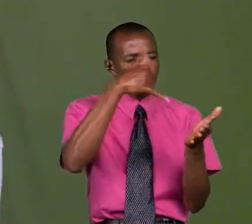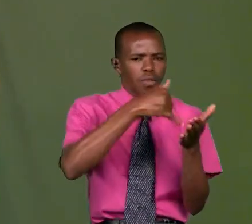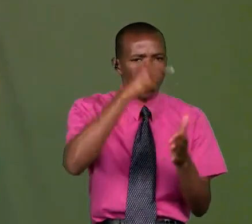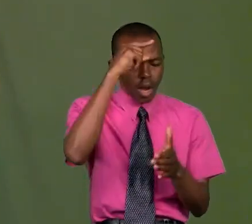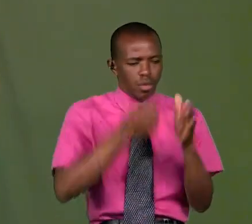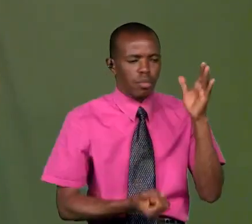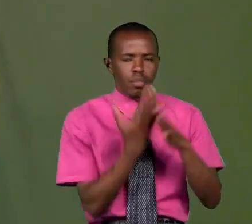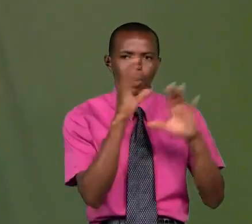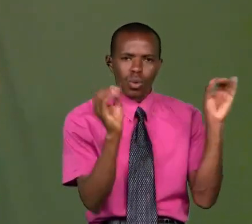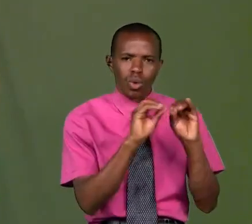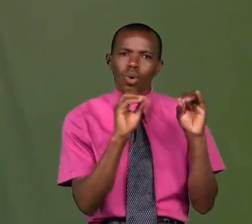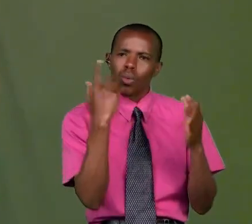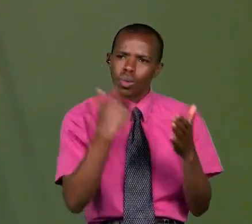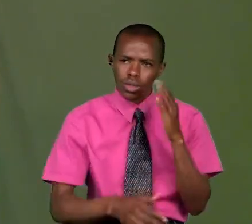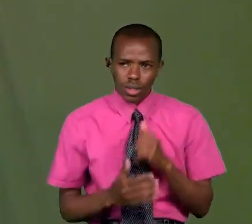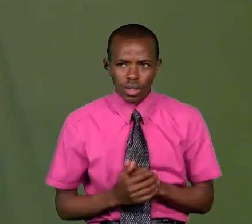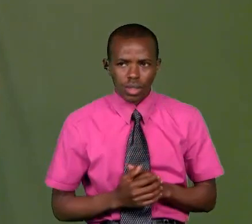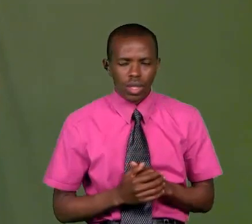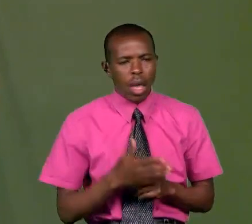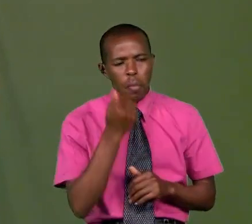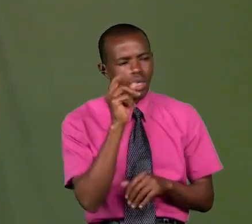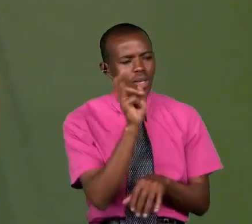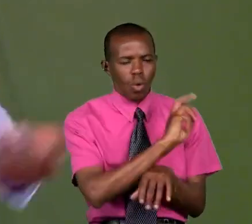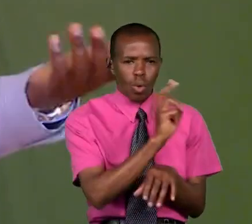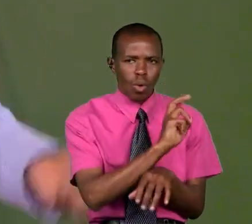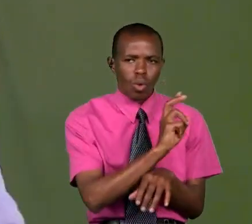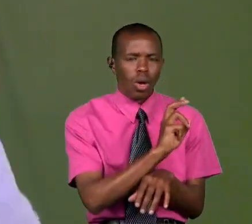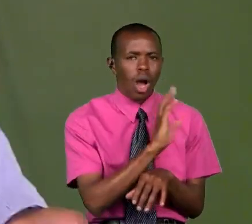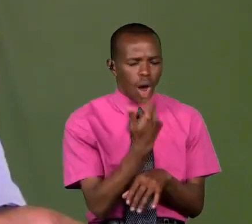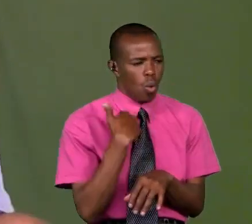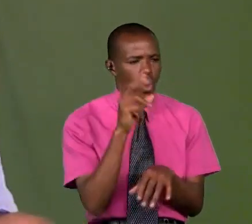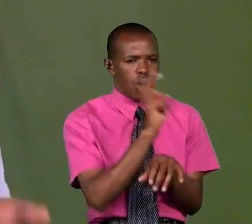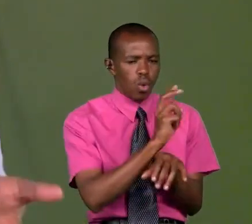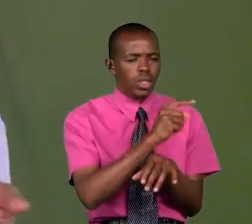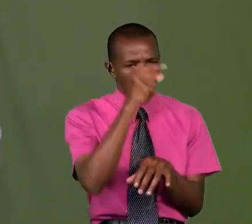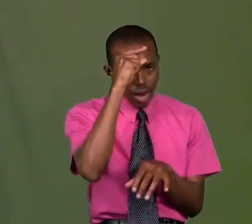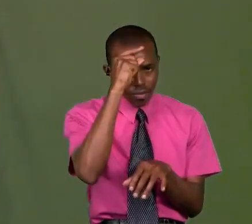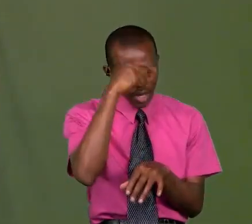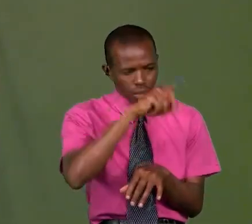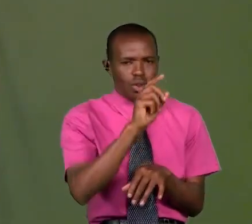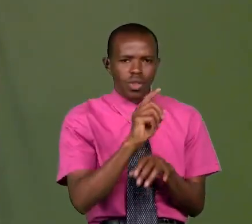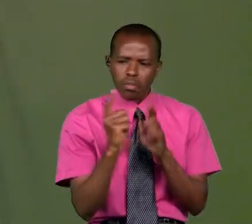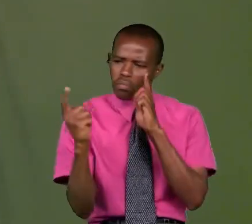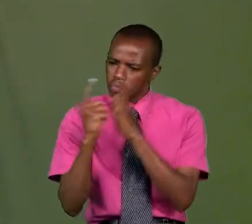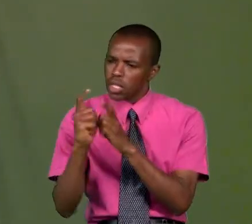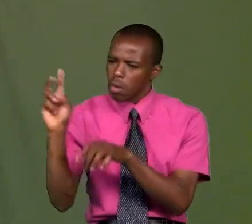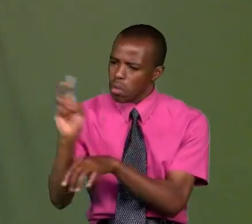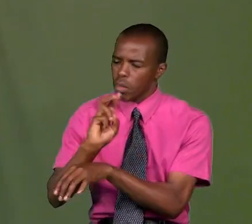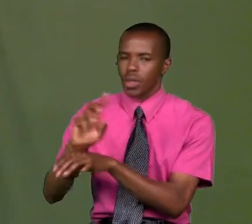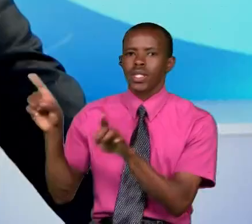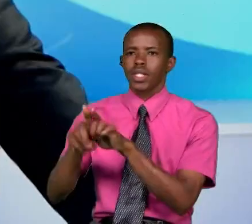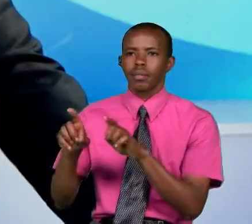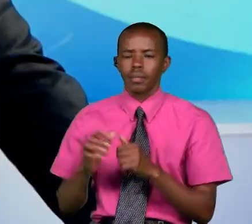Ama namna gani? Si waende watafute? Vile tulienda kutafuta? na watatukuta huko tukitafuta pia.